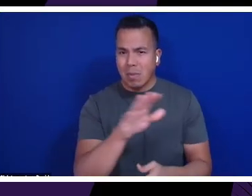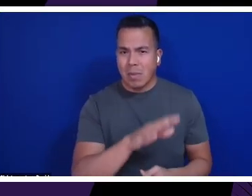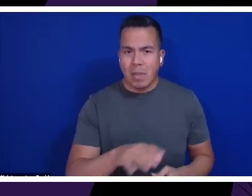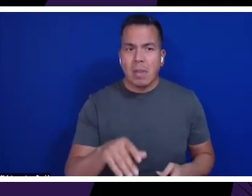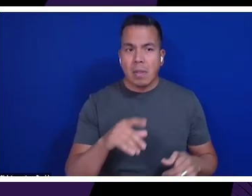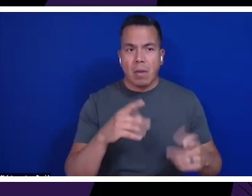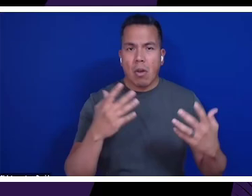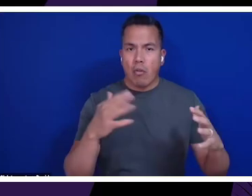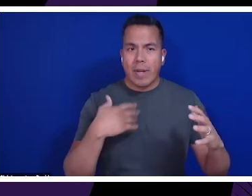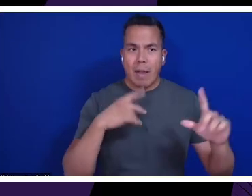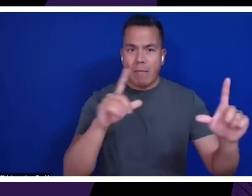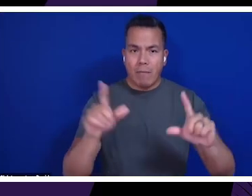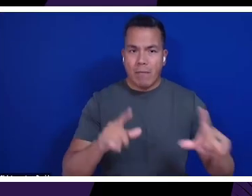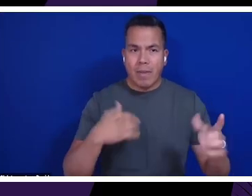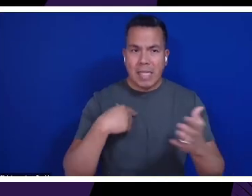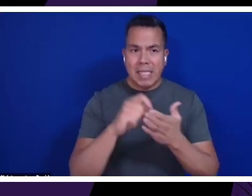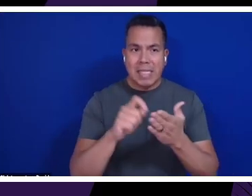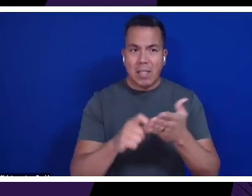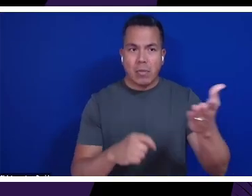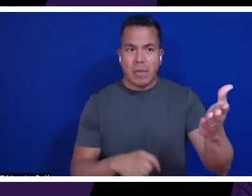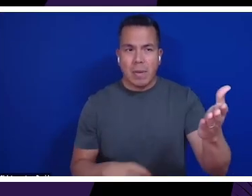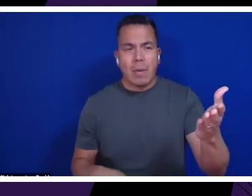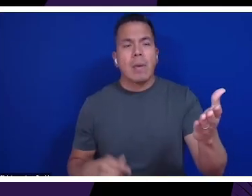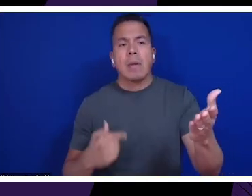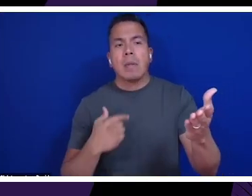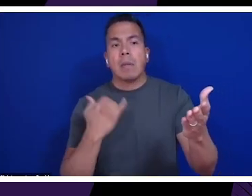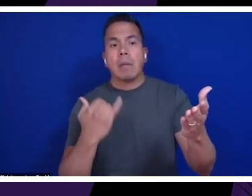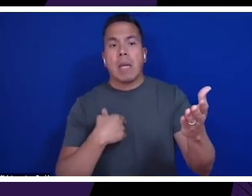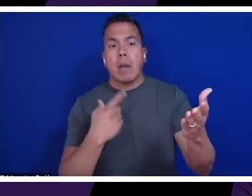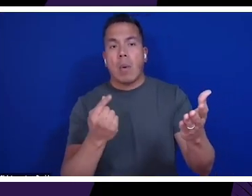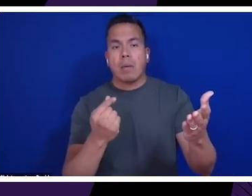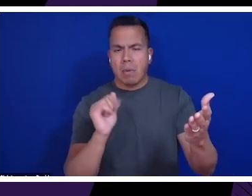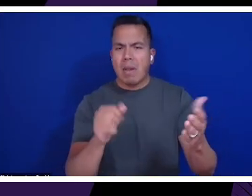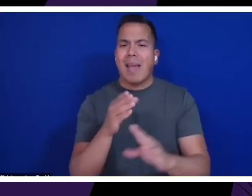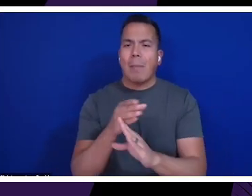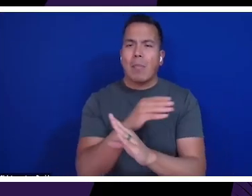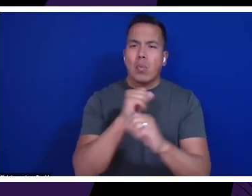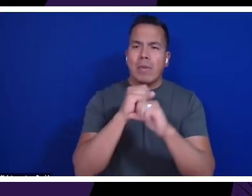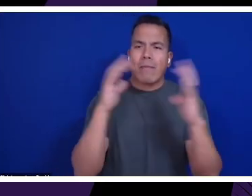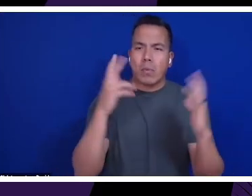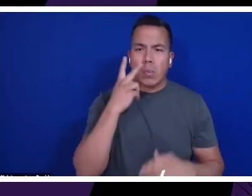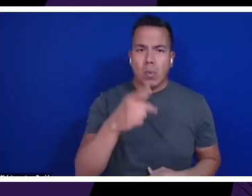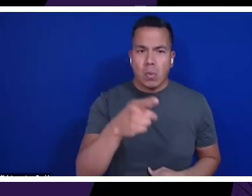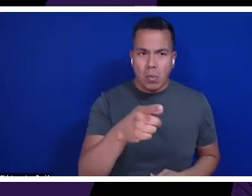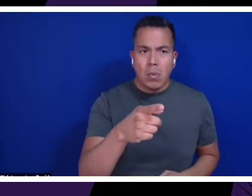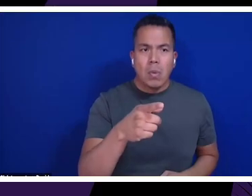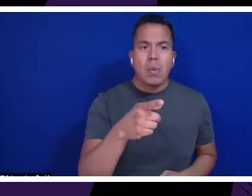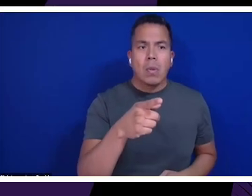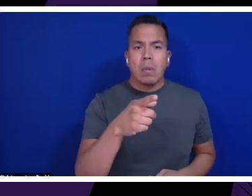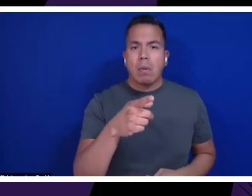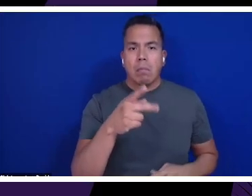pasted sketch that we're using here. So you can preview your sketches and it comes up here, whichever way you want